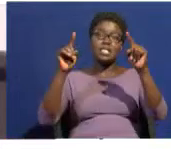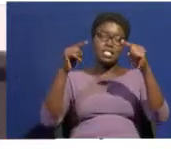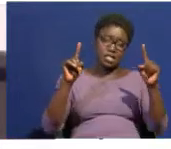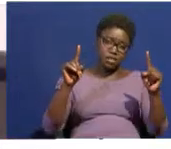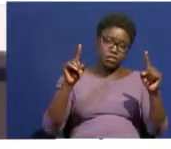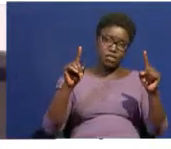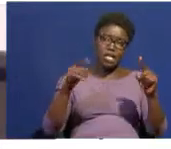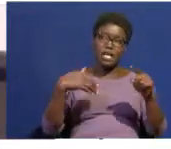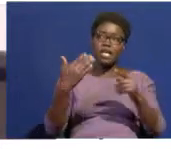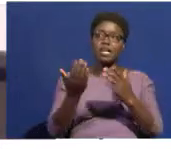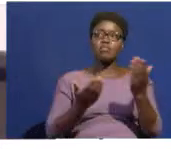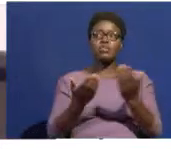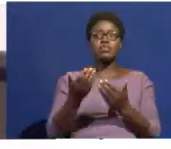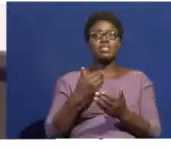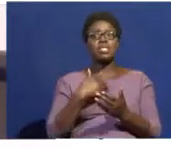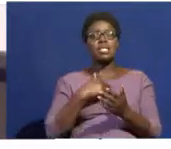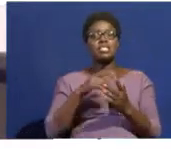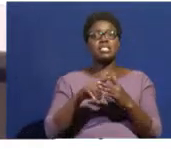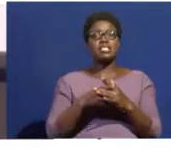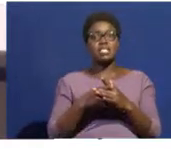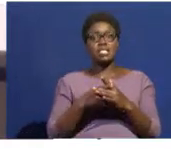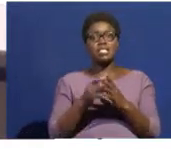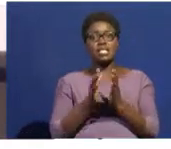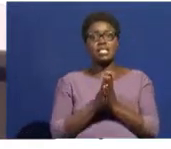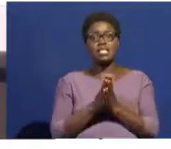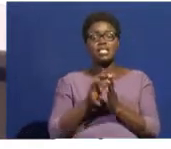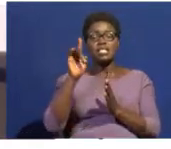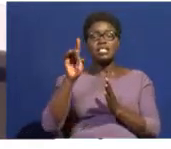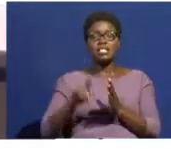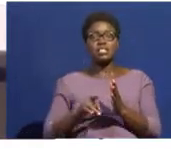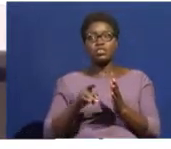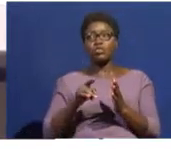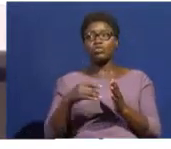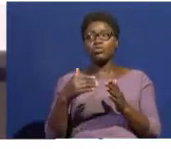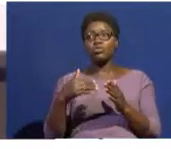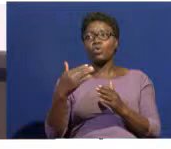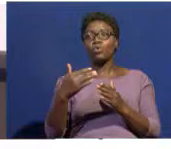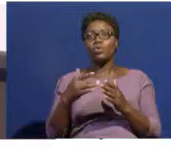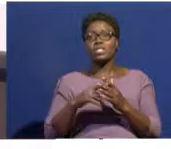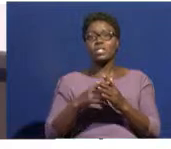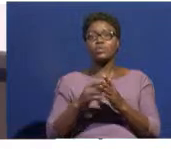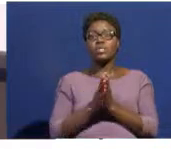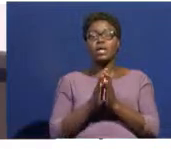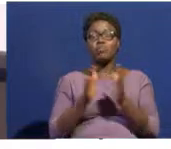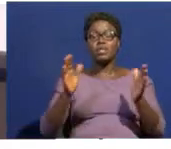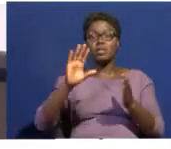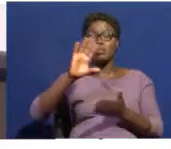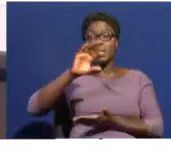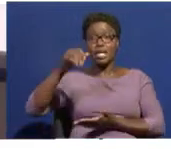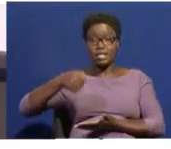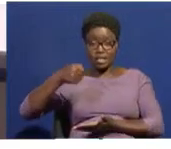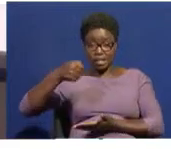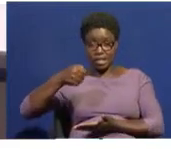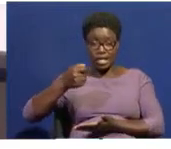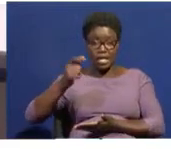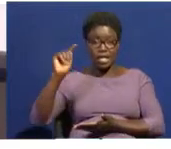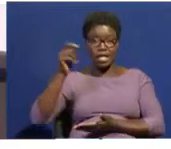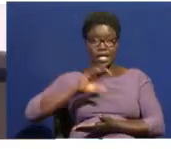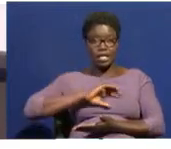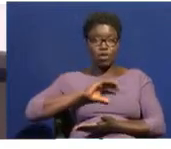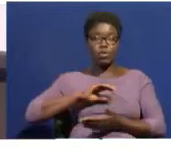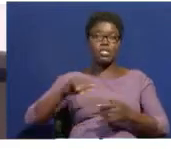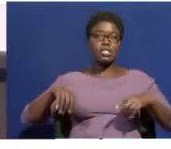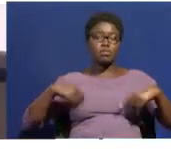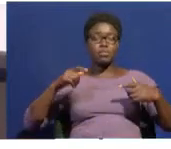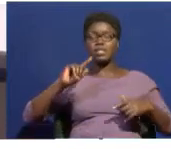successful. Every business has a start, and it doesn't often start with a big budget. And the fact that it is Kenyan owned, it's a